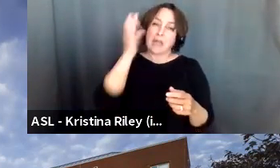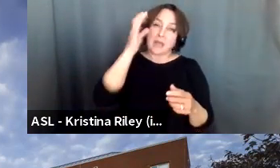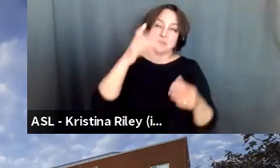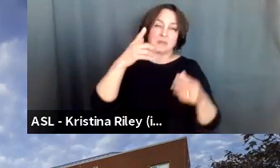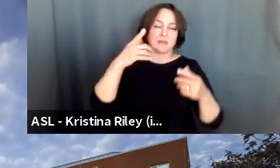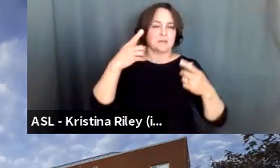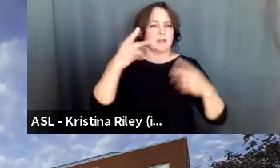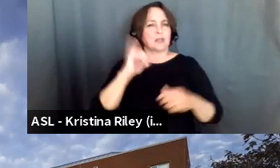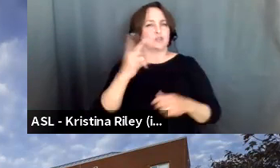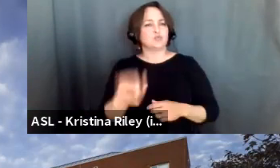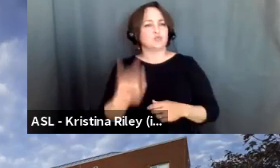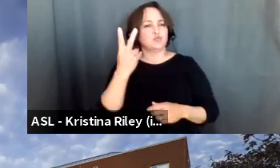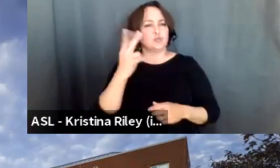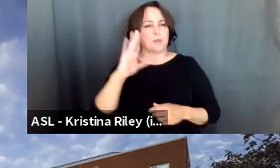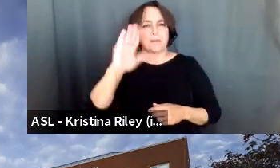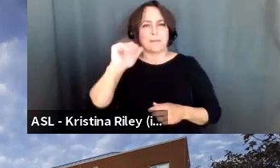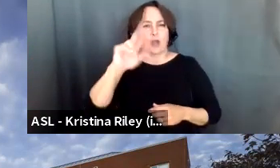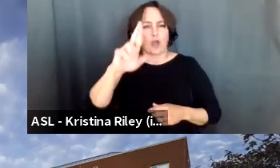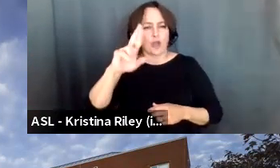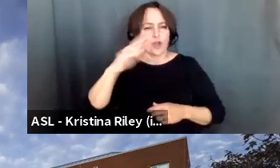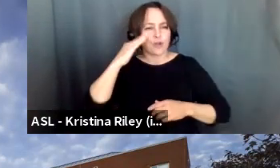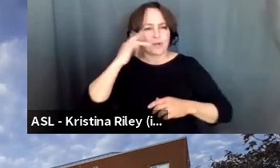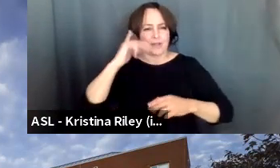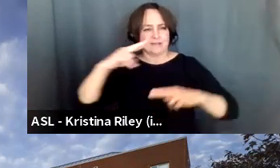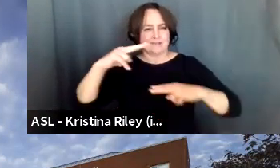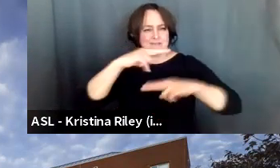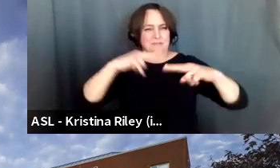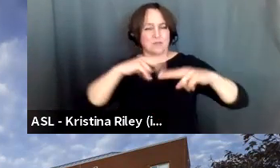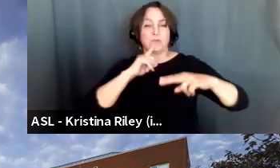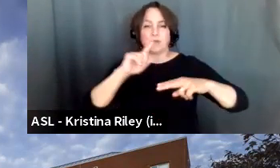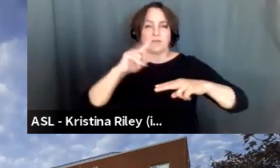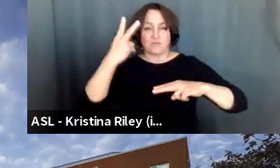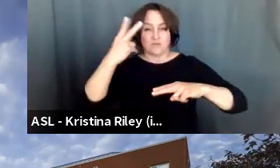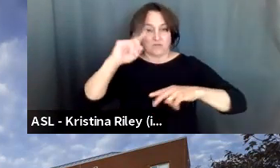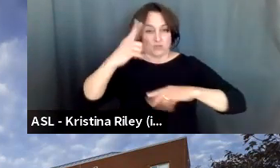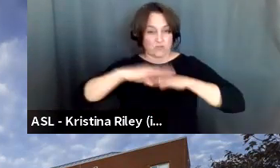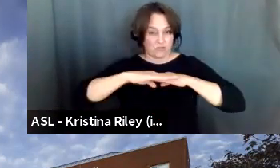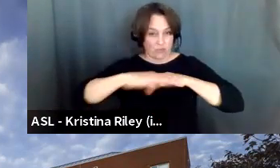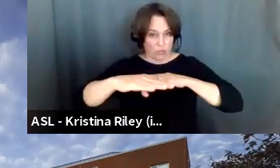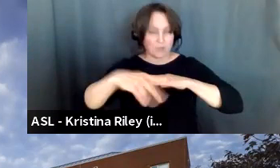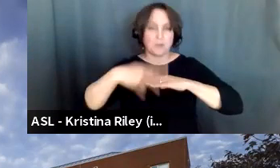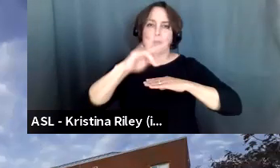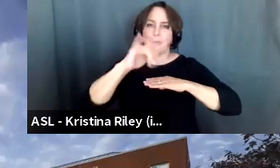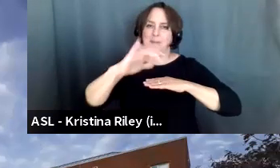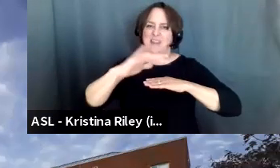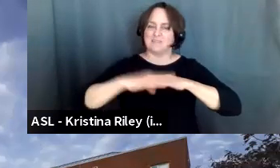forth from each other. As I mentioned, the first floor is the more public floor and more public